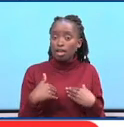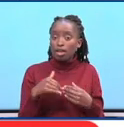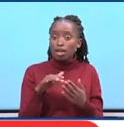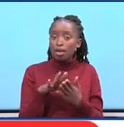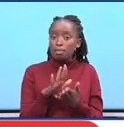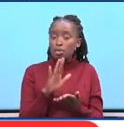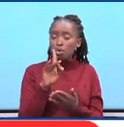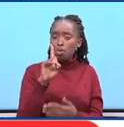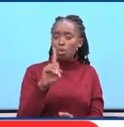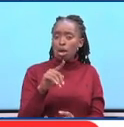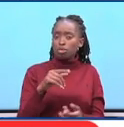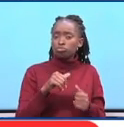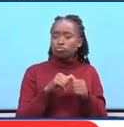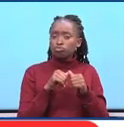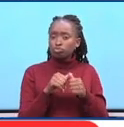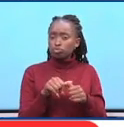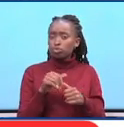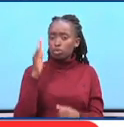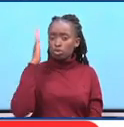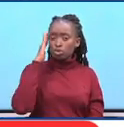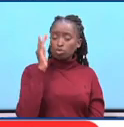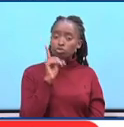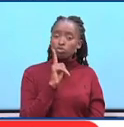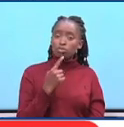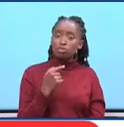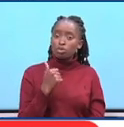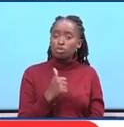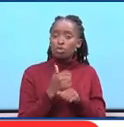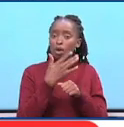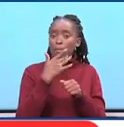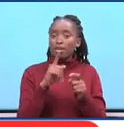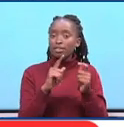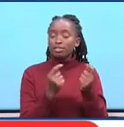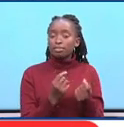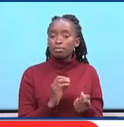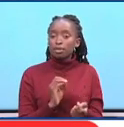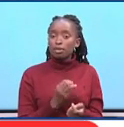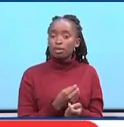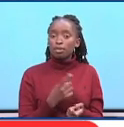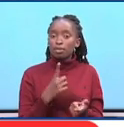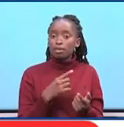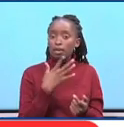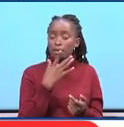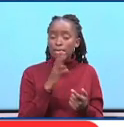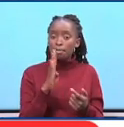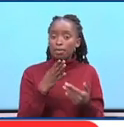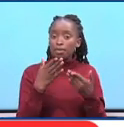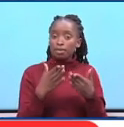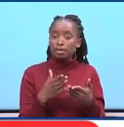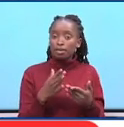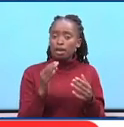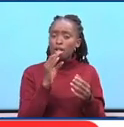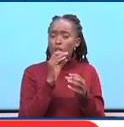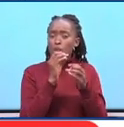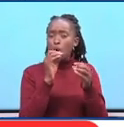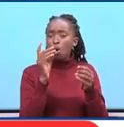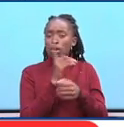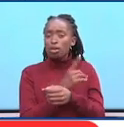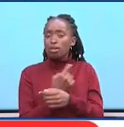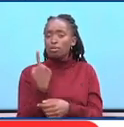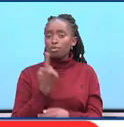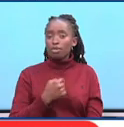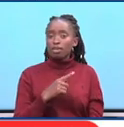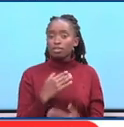and we know that tomorrow we are going to do our best as a team. We want to take this cup back to KCB because it has been long overdue for us, and we hope that tomorrow